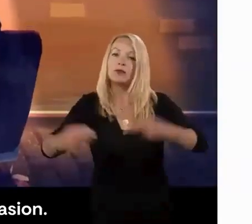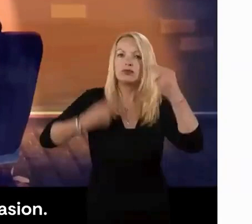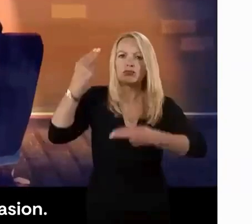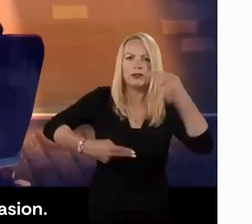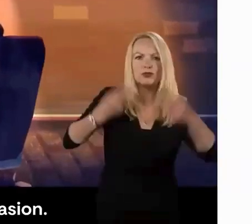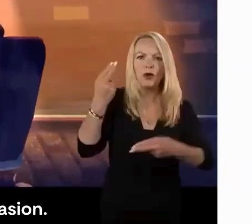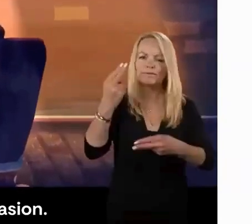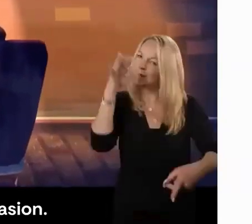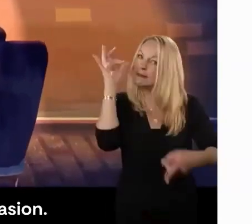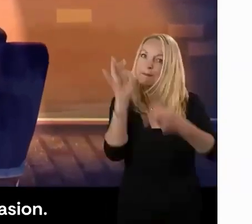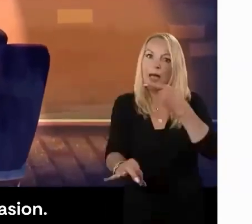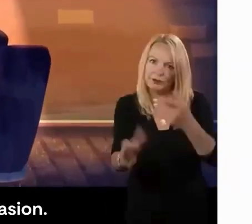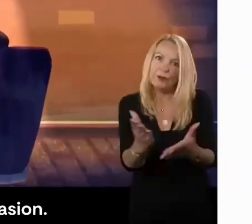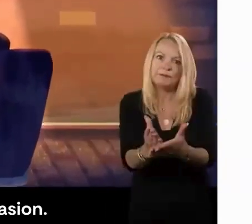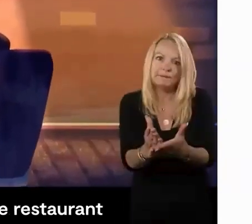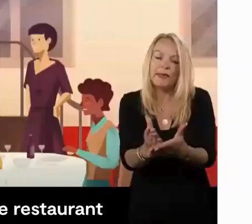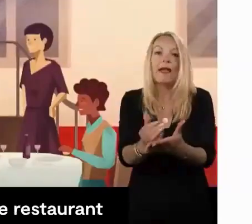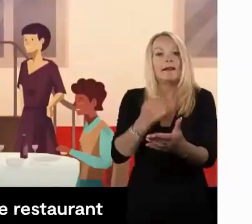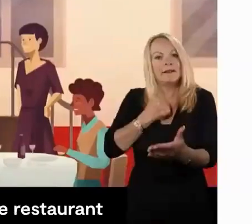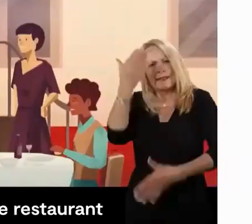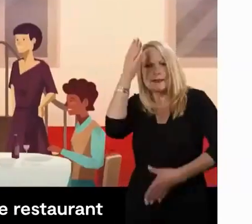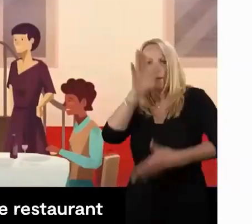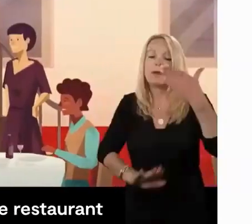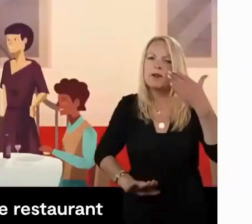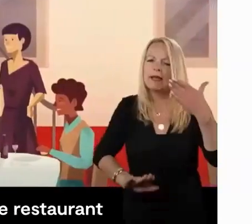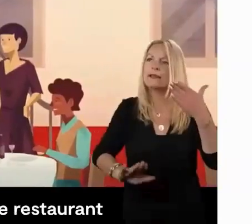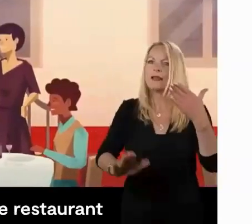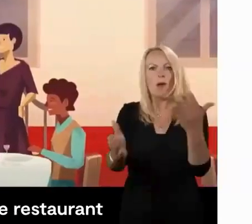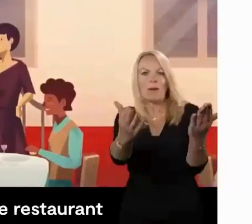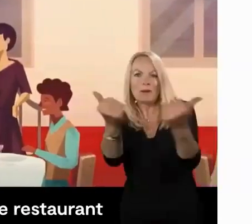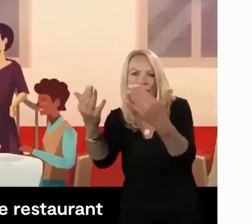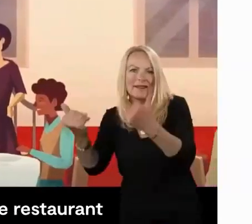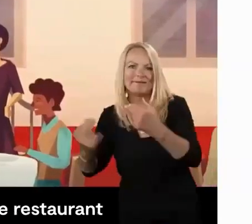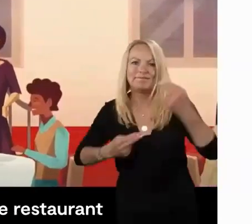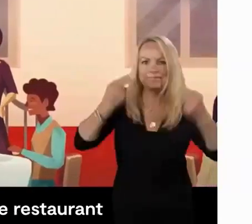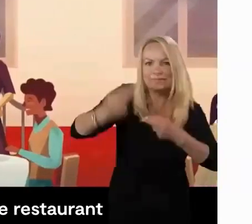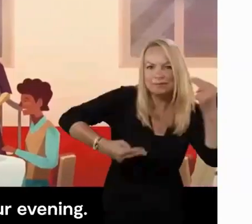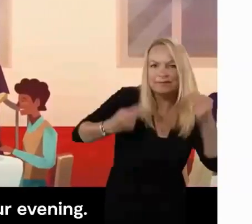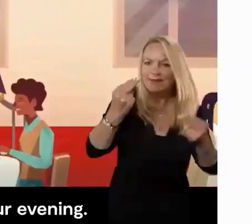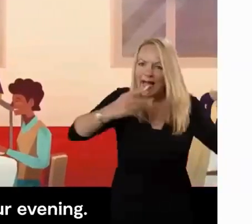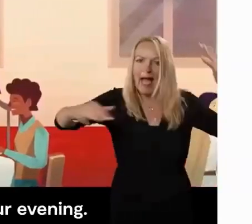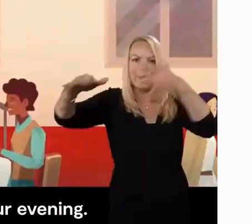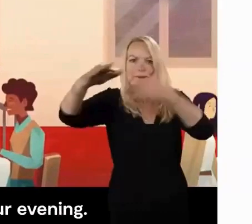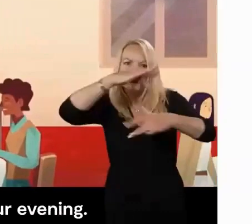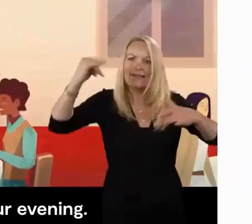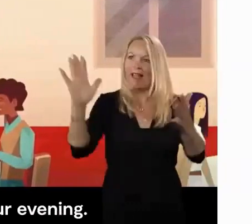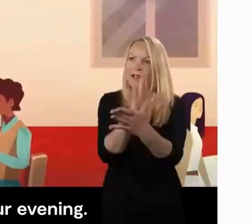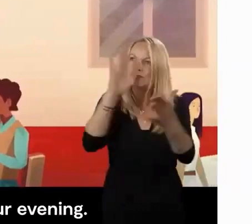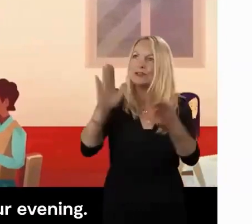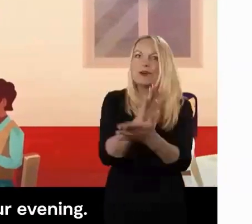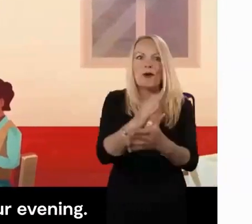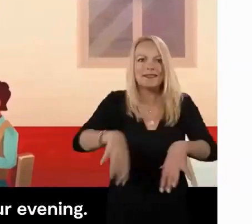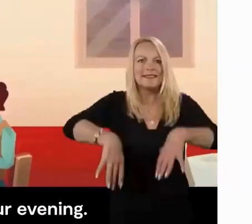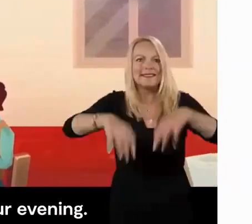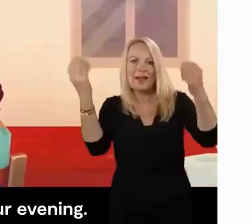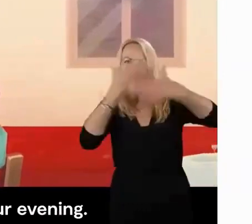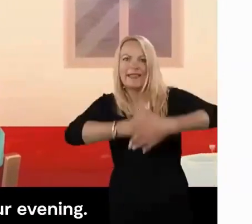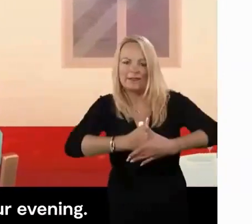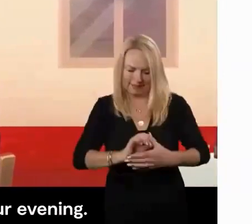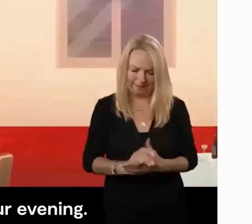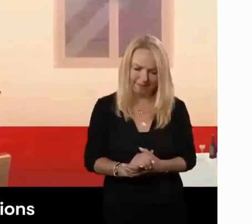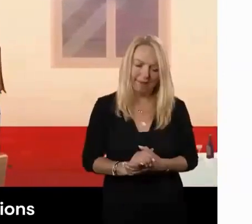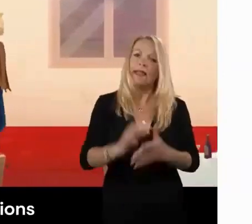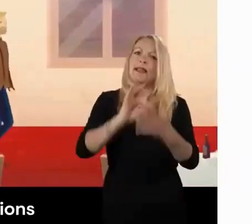Going out to eat should be a special occasion. Part of the experience is being welcomed to the restaurant and enjoying the atmosphere as you start your